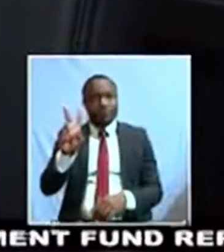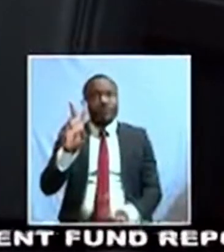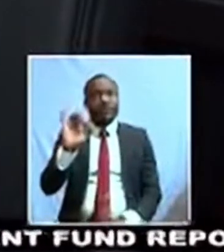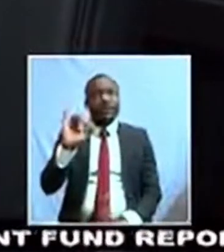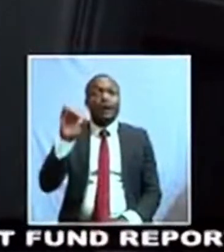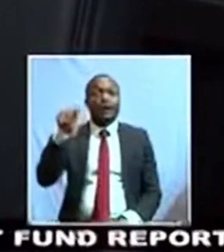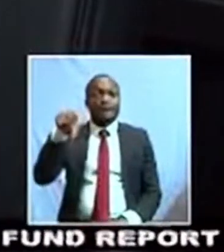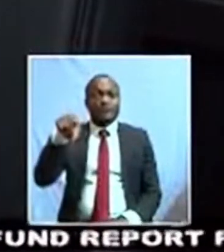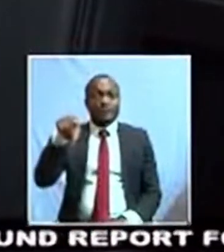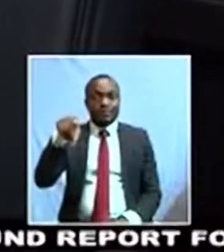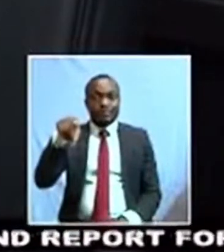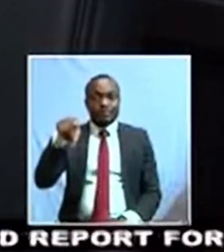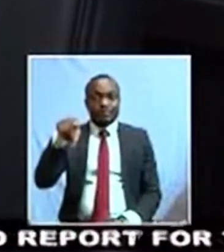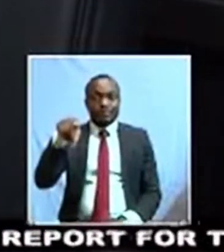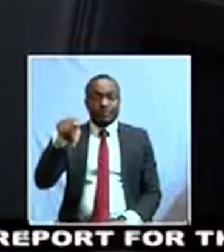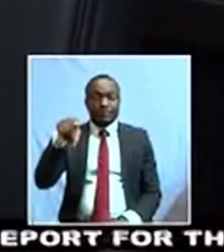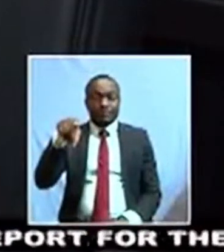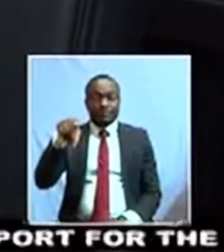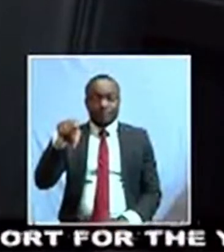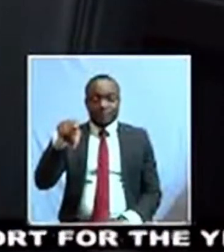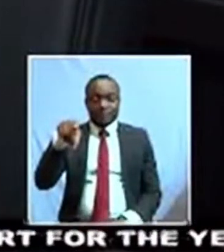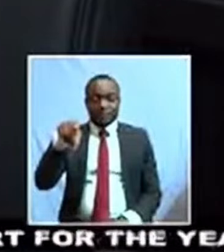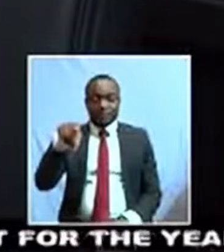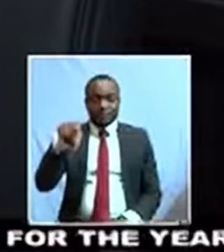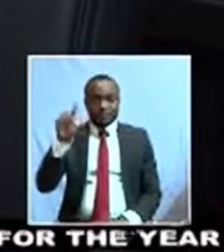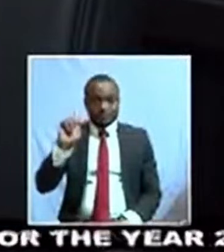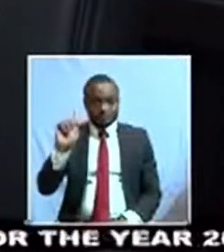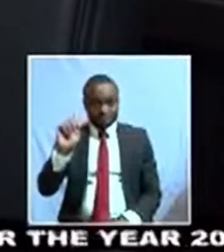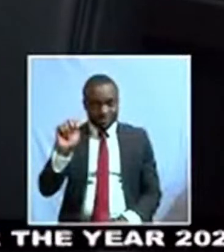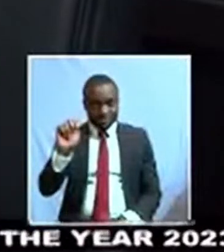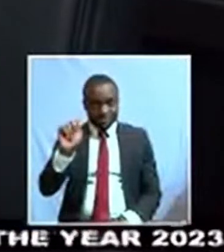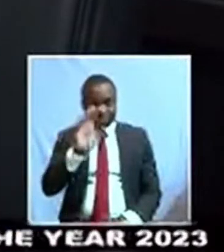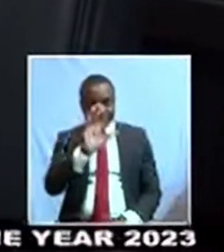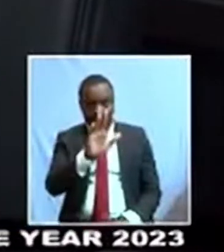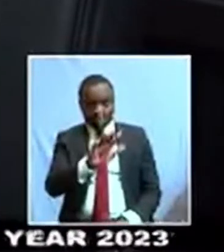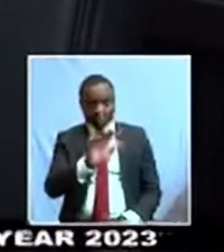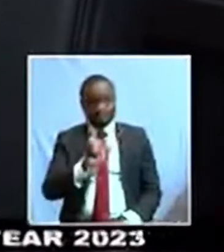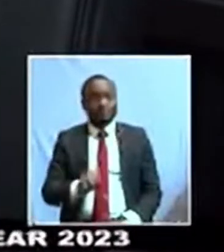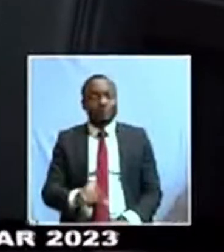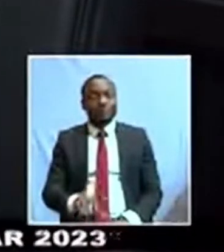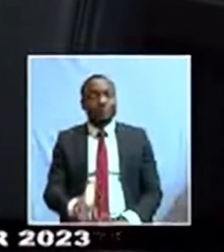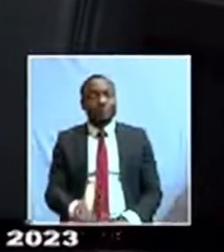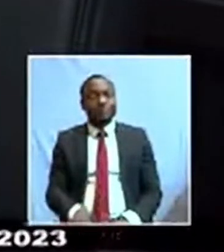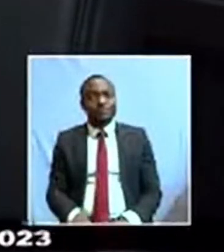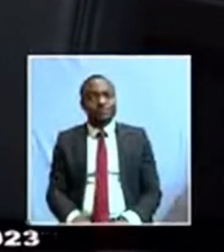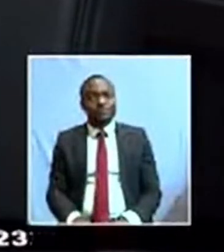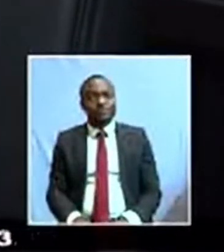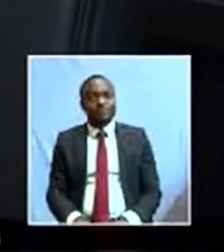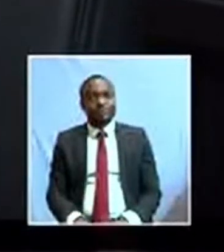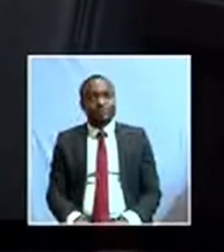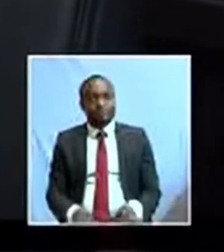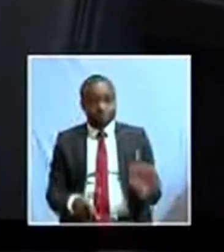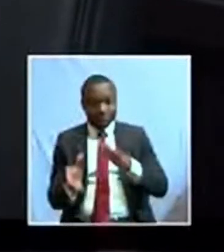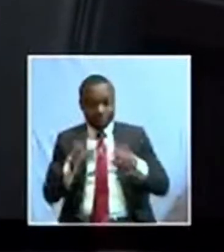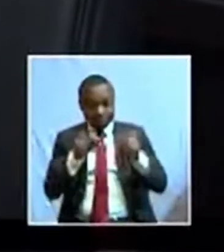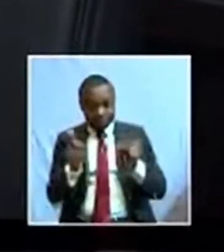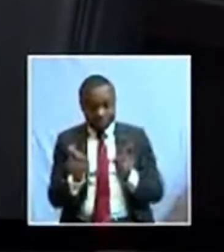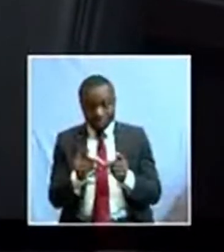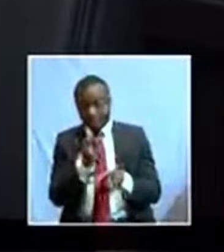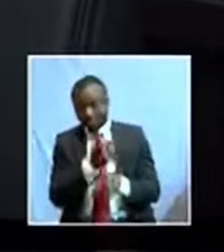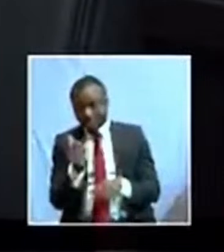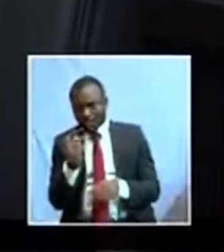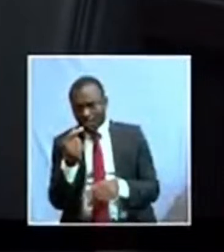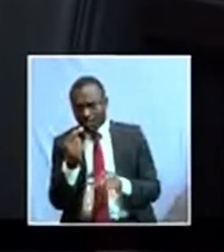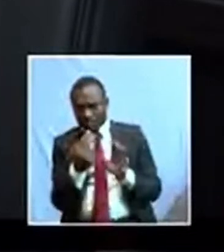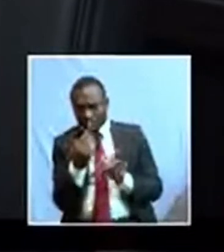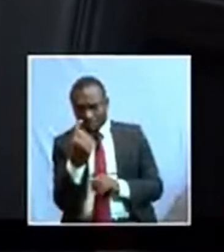at Chongwe Cemetery. Then the other one is showing,